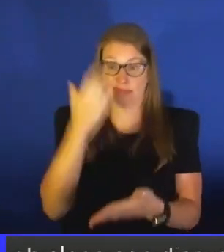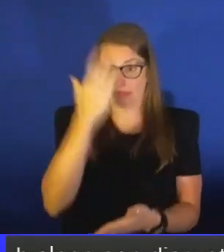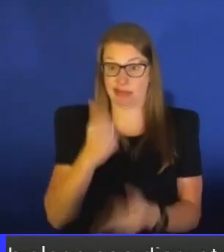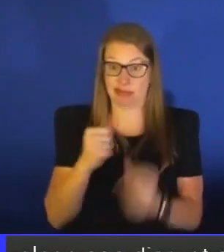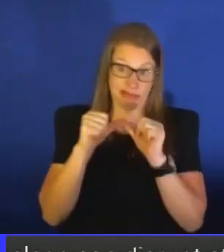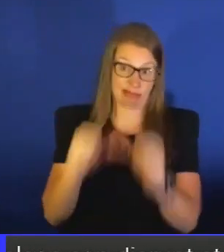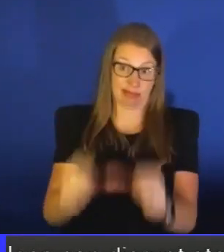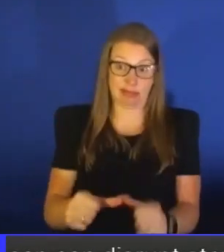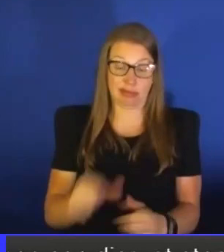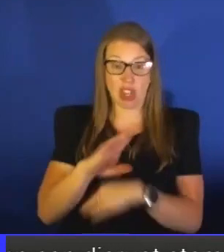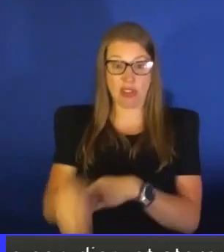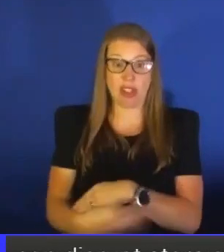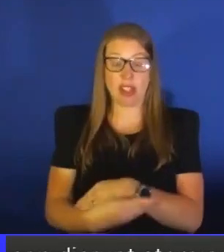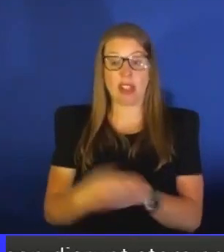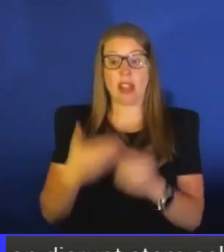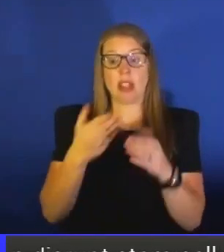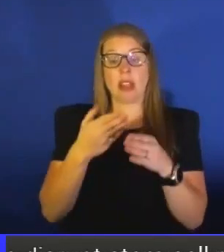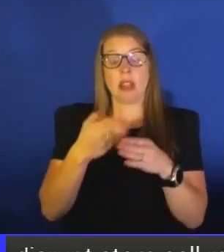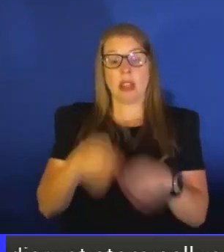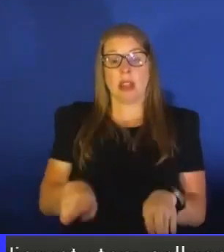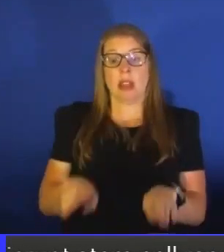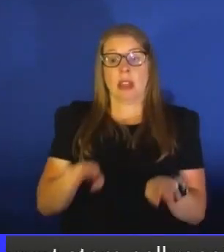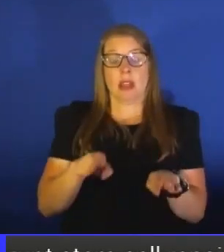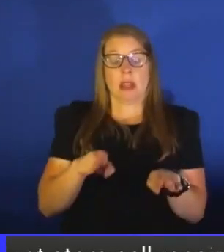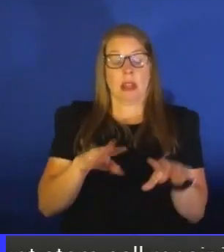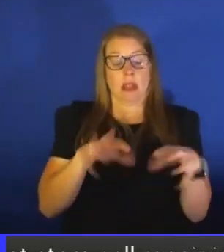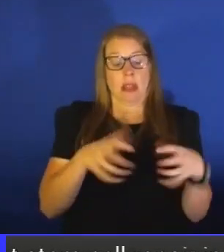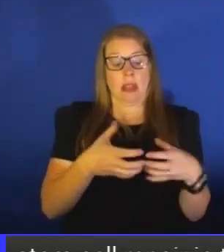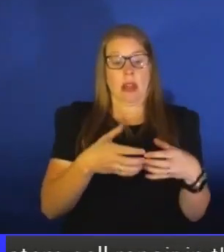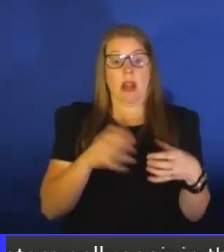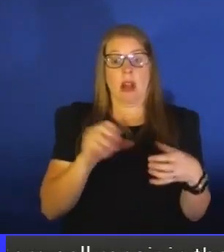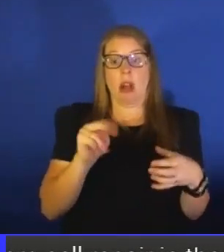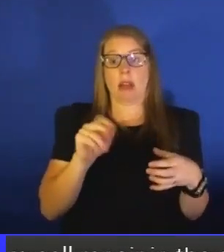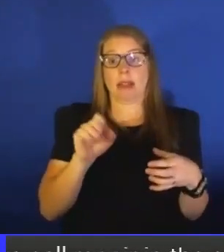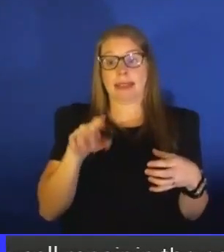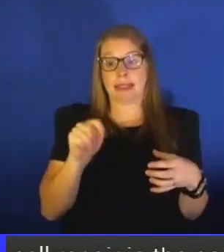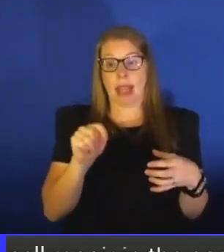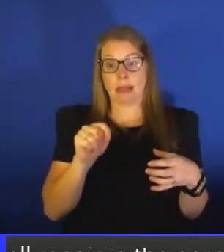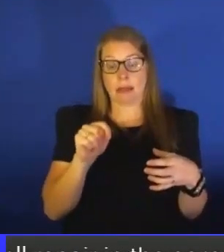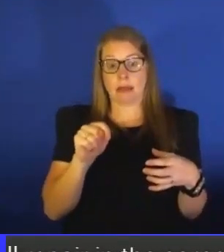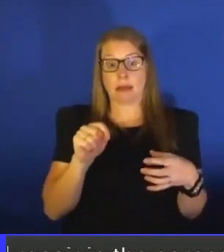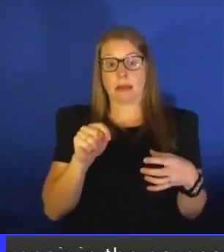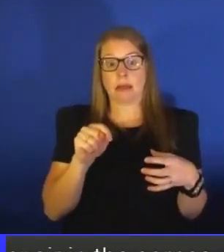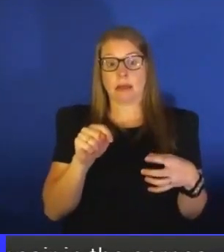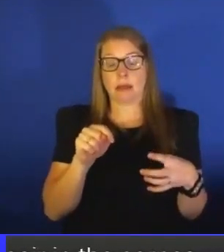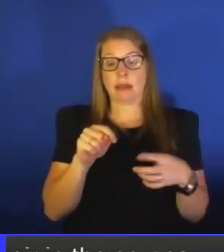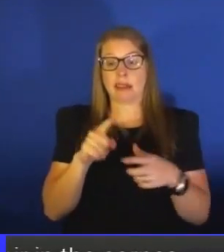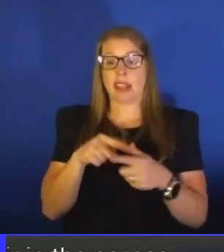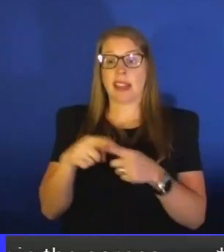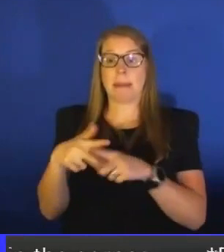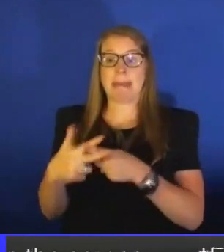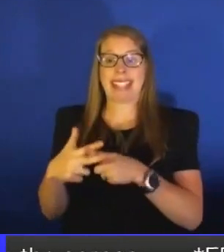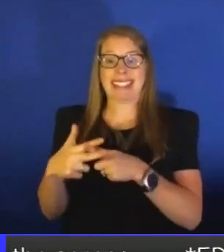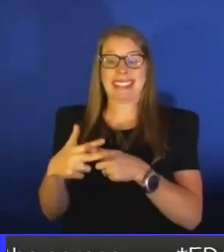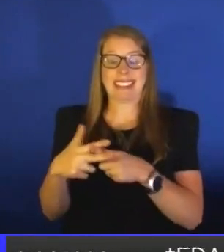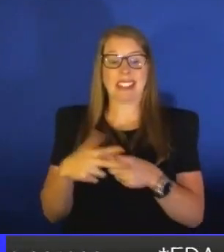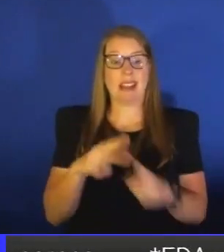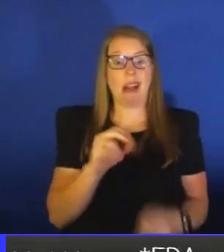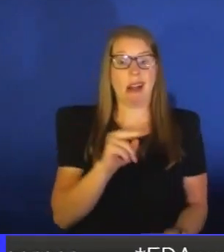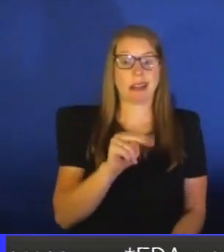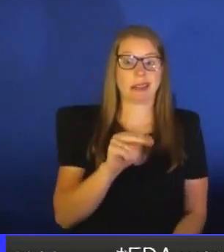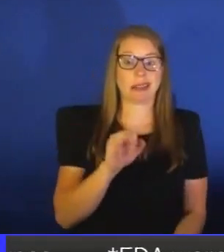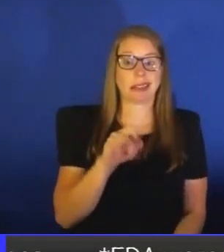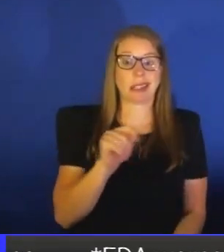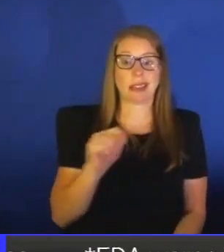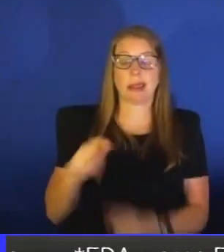We used to divide sleep insomnia into the onset, I can't fall asleep, into maintenance, and that was actually the term for onset insomnia, maintenance insomnia.